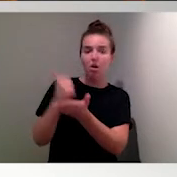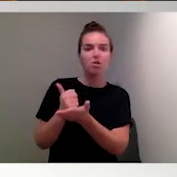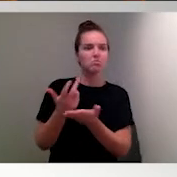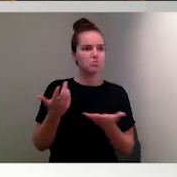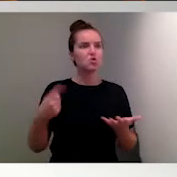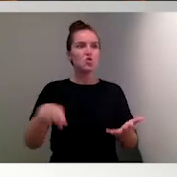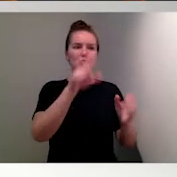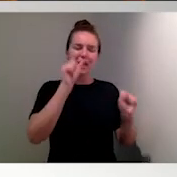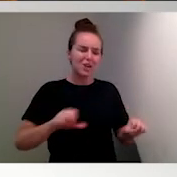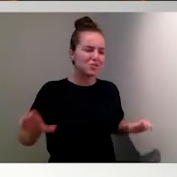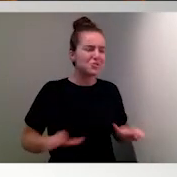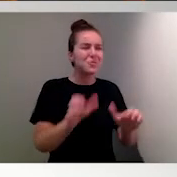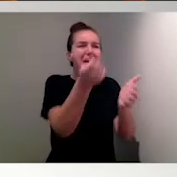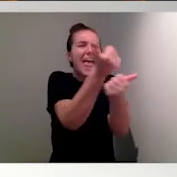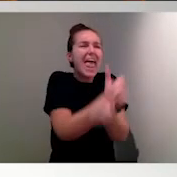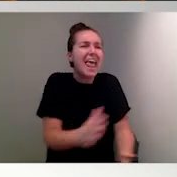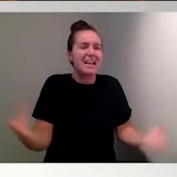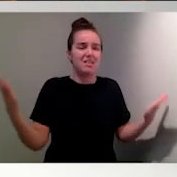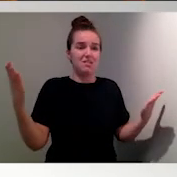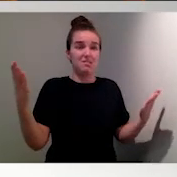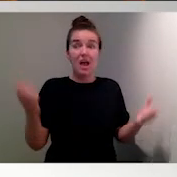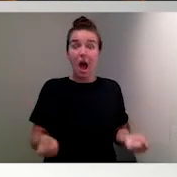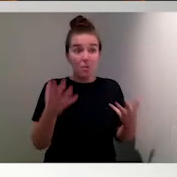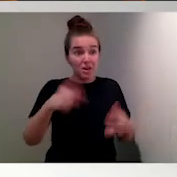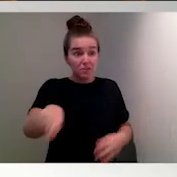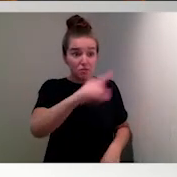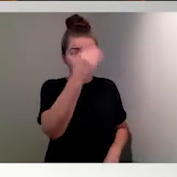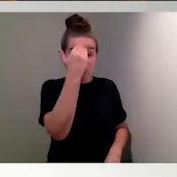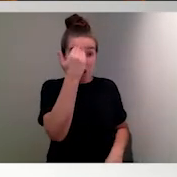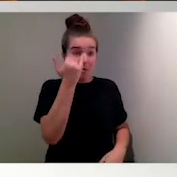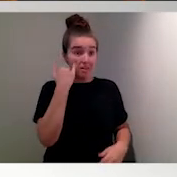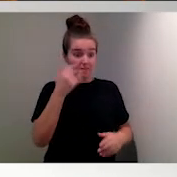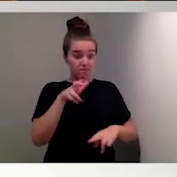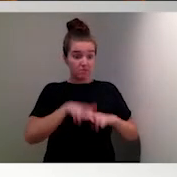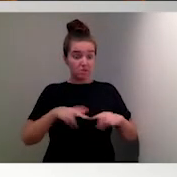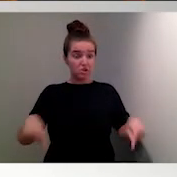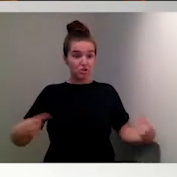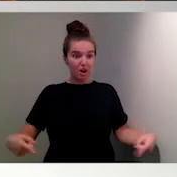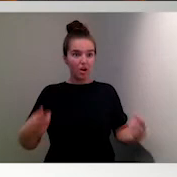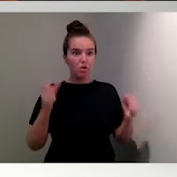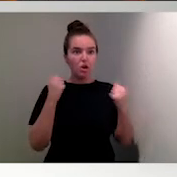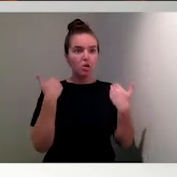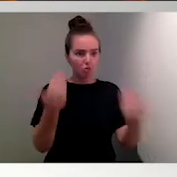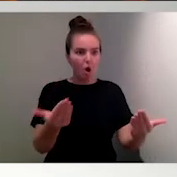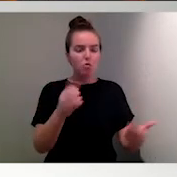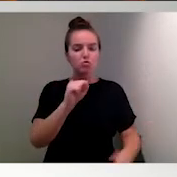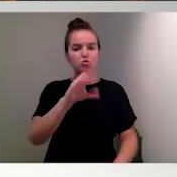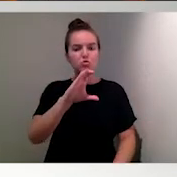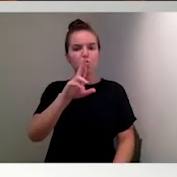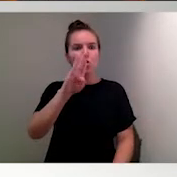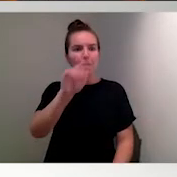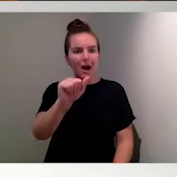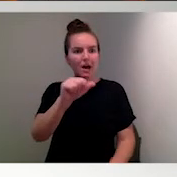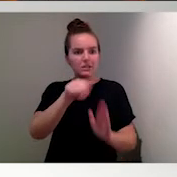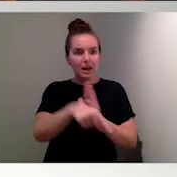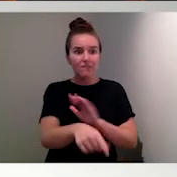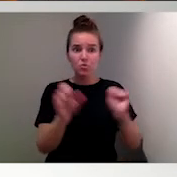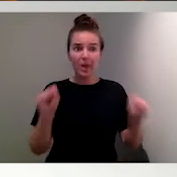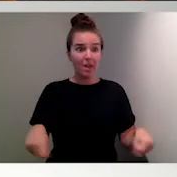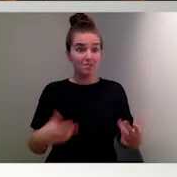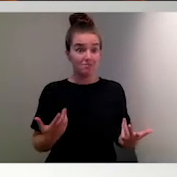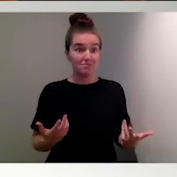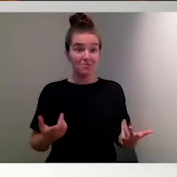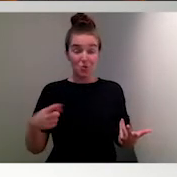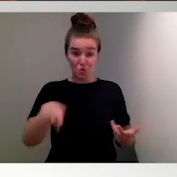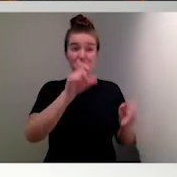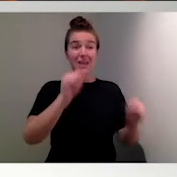chair? You don't take the chair in the water, but you can get certified by PADI to dive.